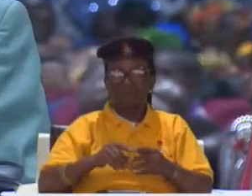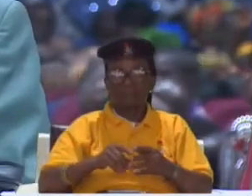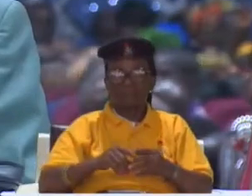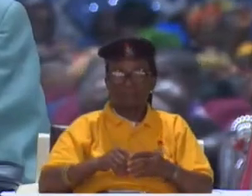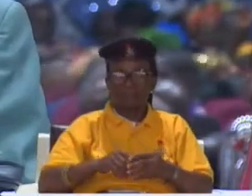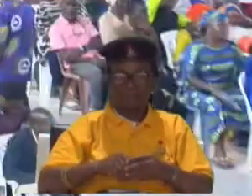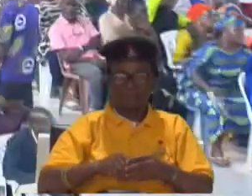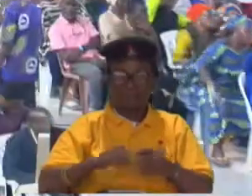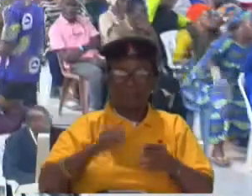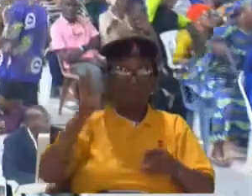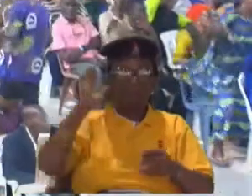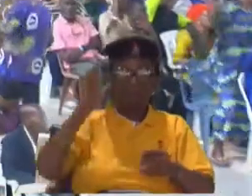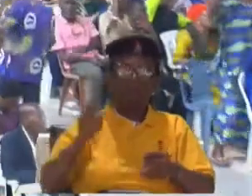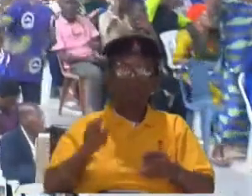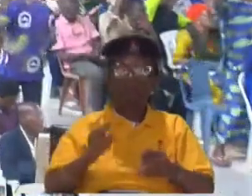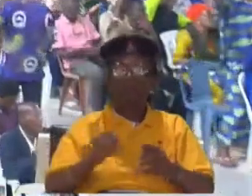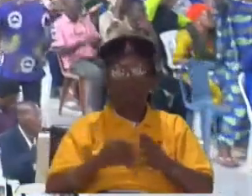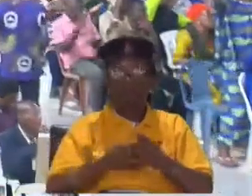extraordinarily fast.